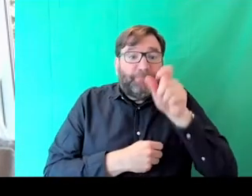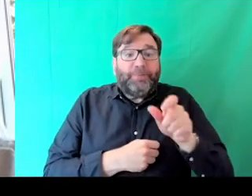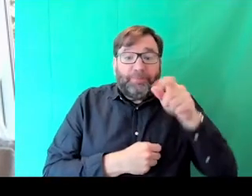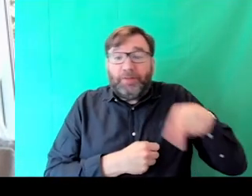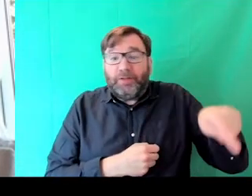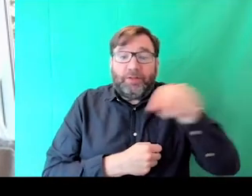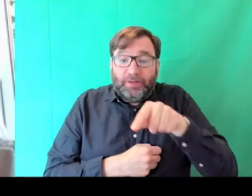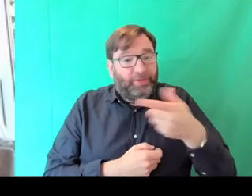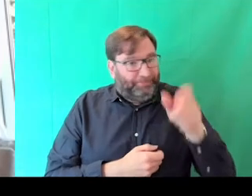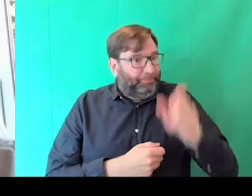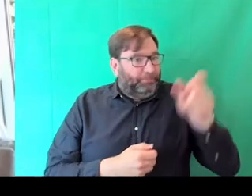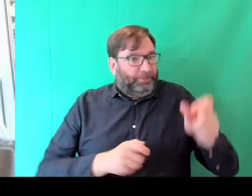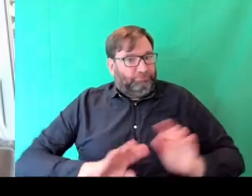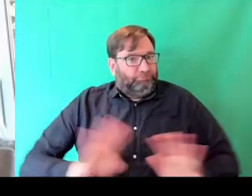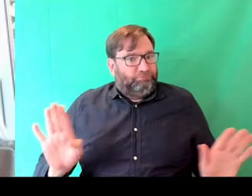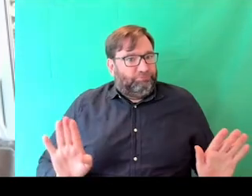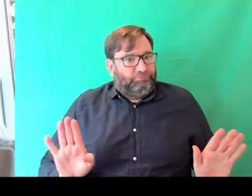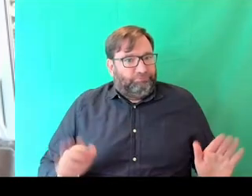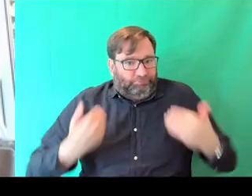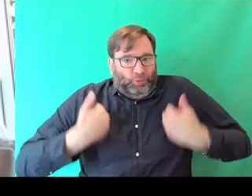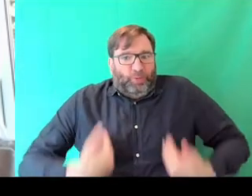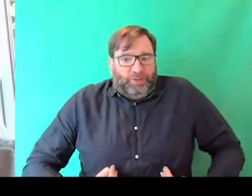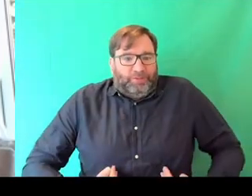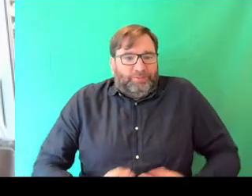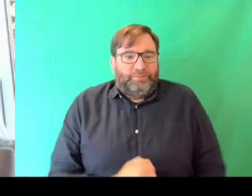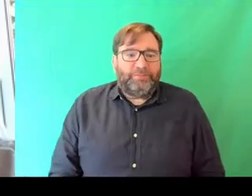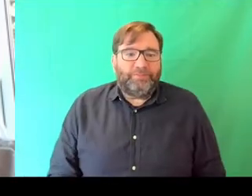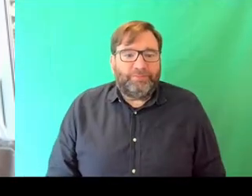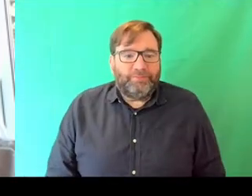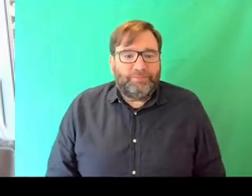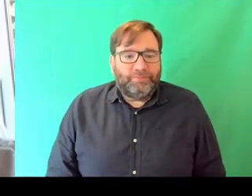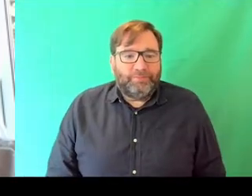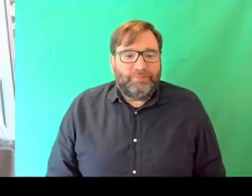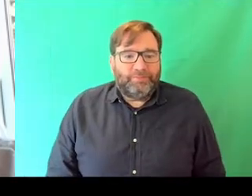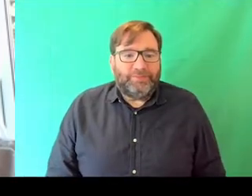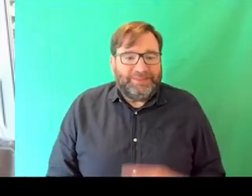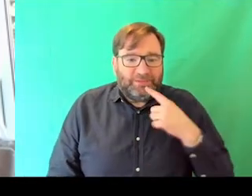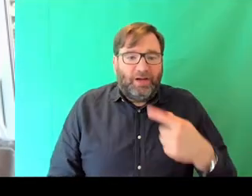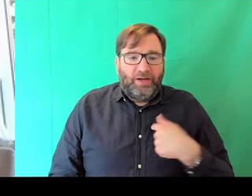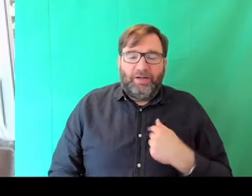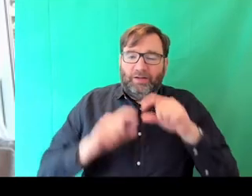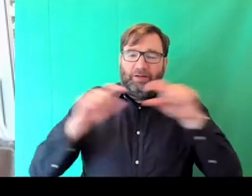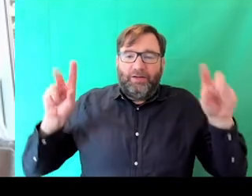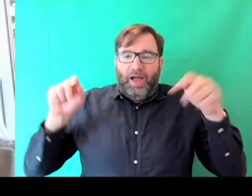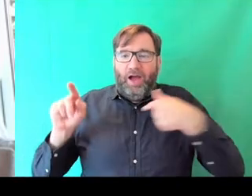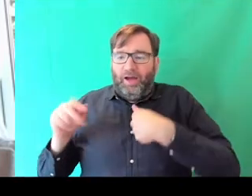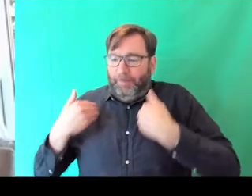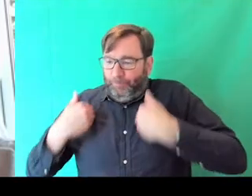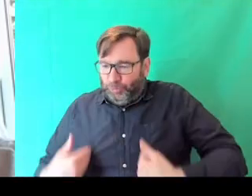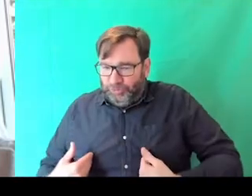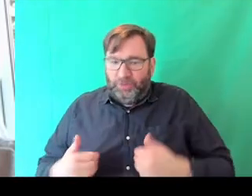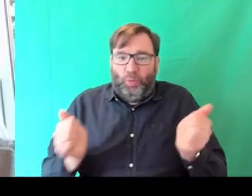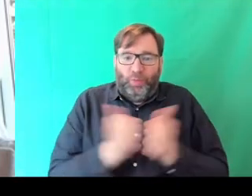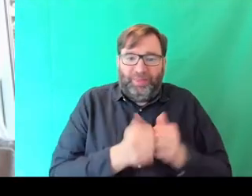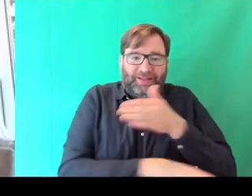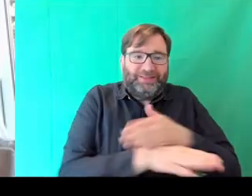And treating me that way is what I really want, right? I don't want special treatment. I don't want anything that's like